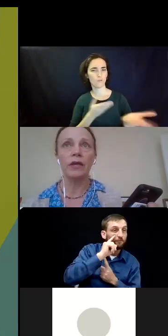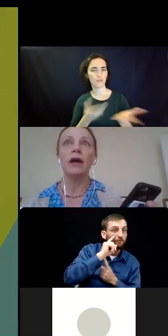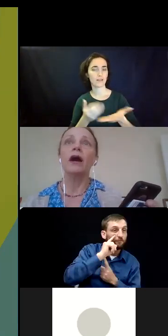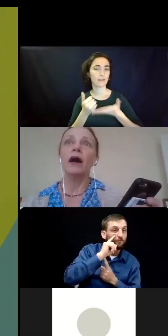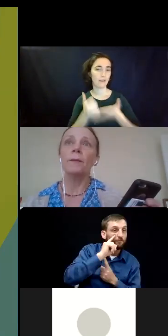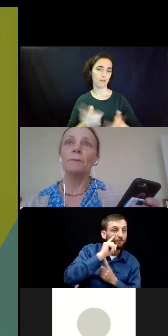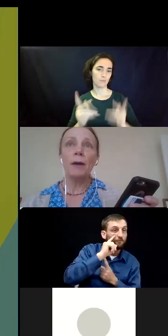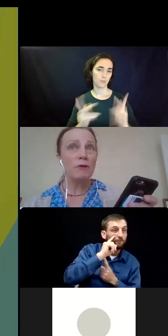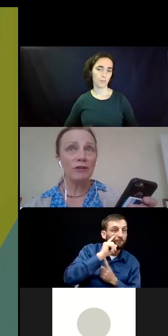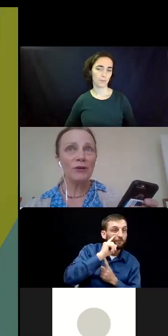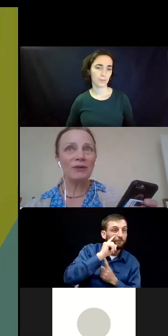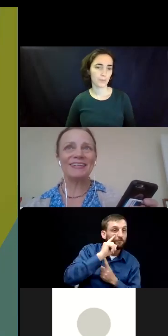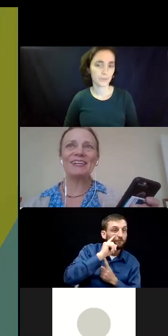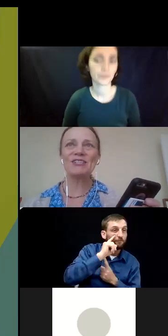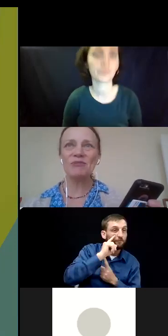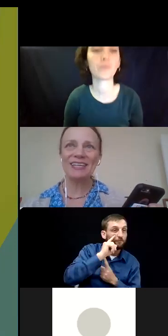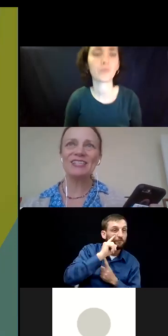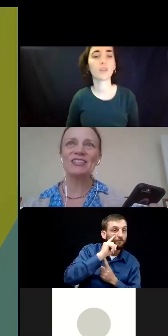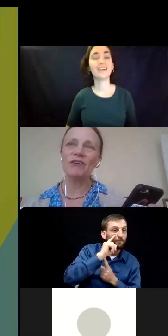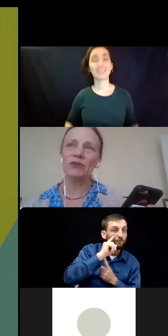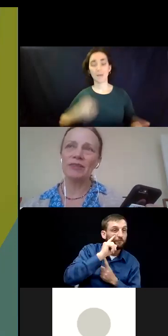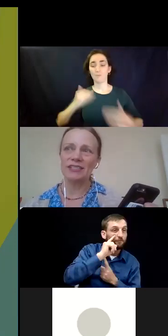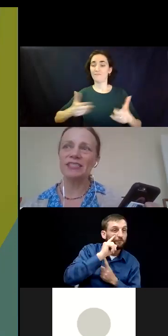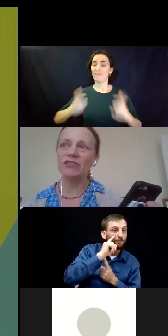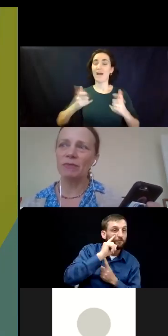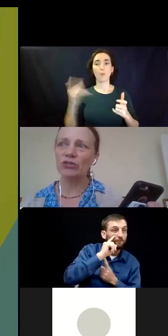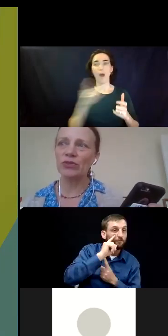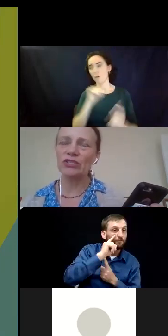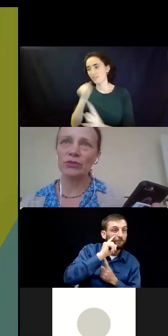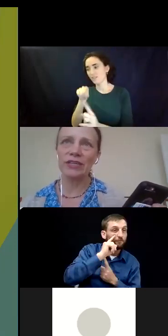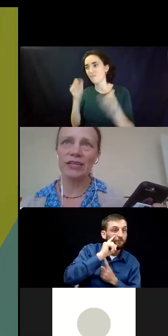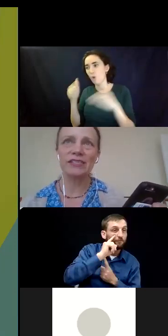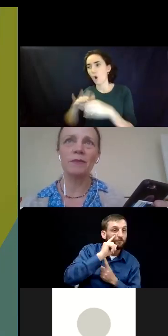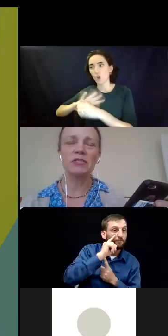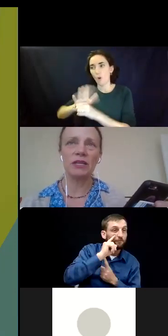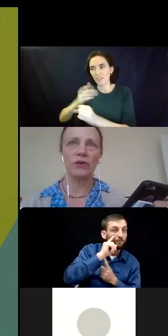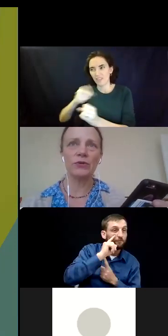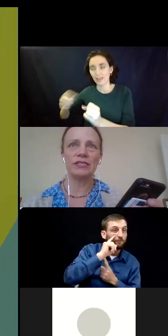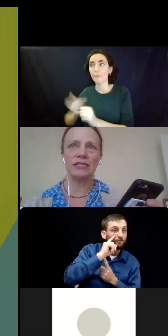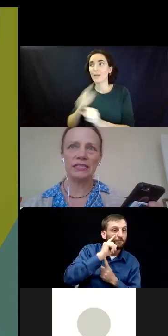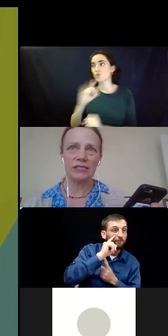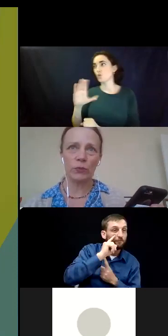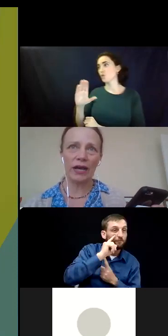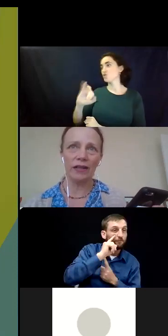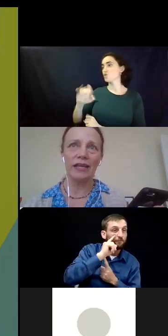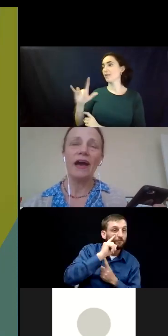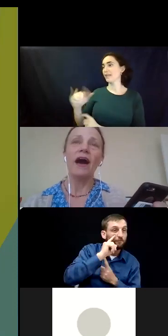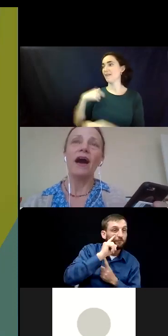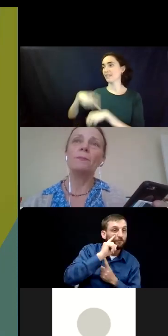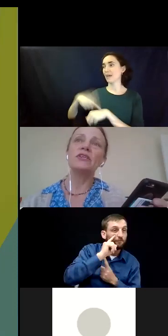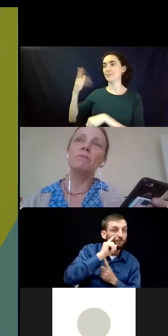people. I'm moving along quickly here because I want to get to the COVID-related stuff and make sure that Julie has time to speak for OCDD as